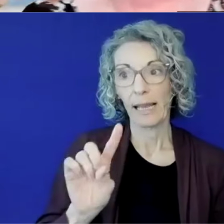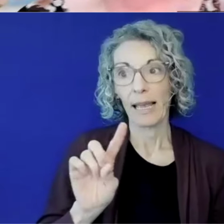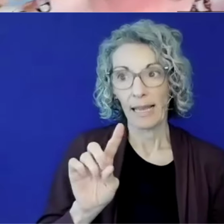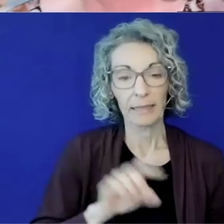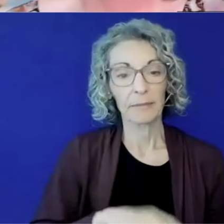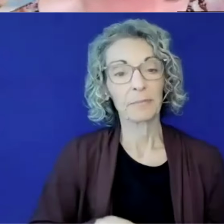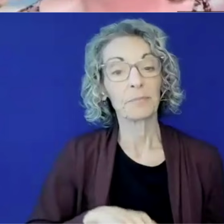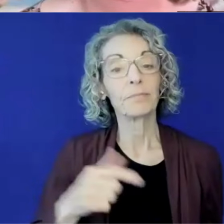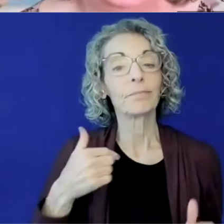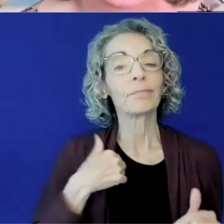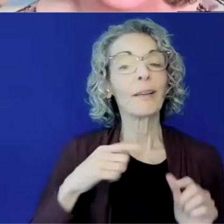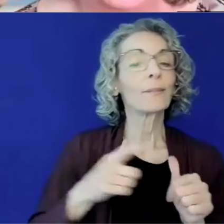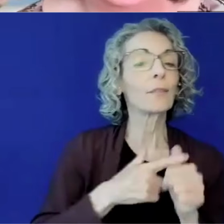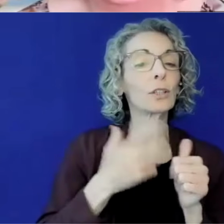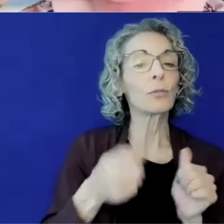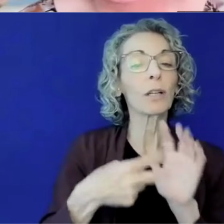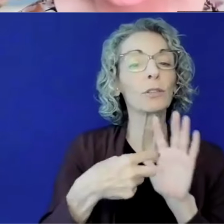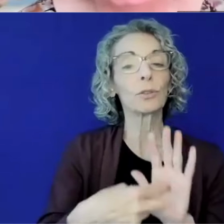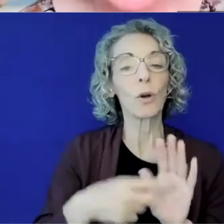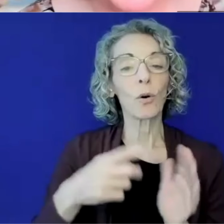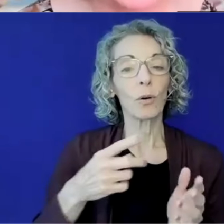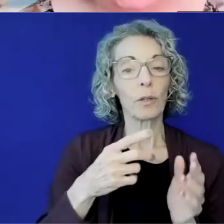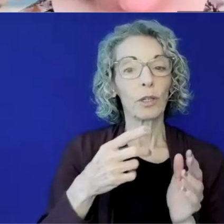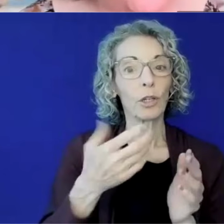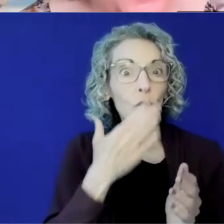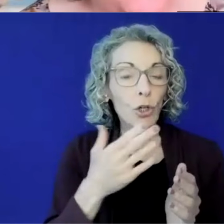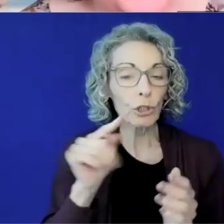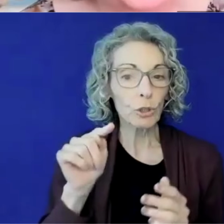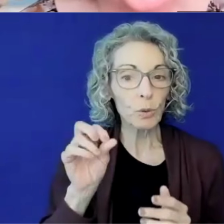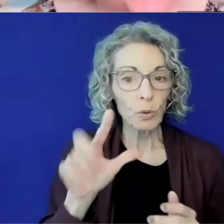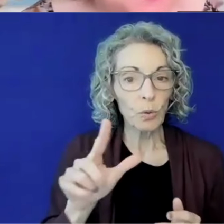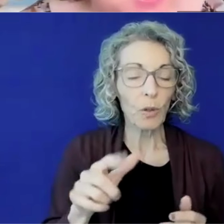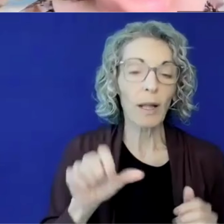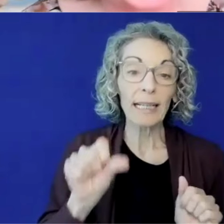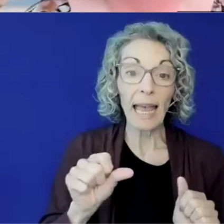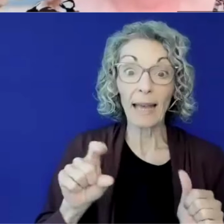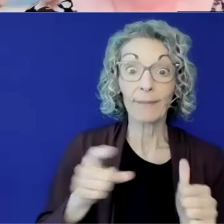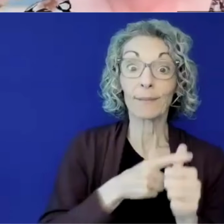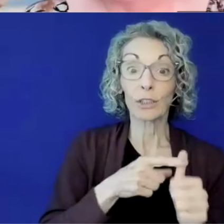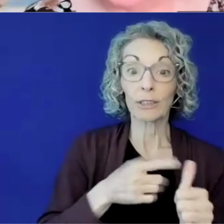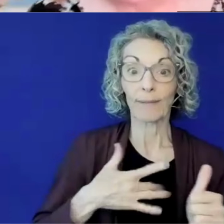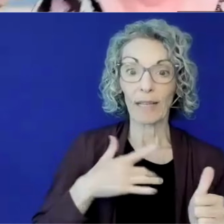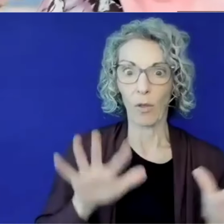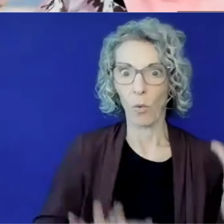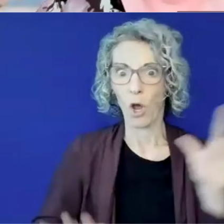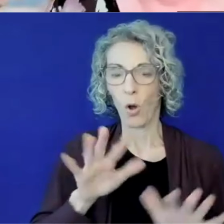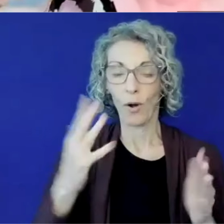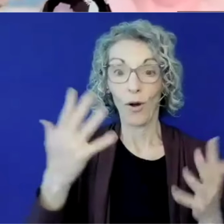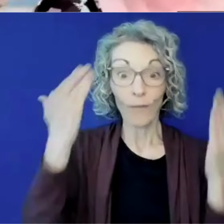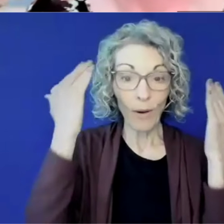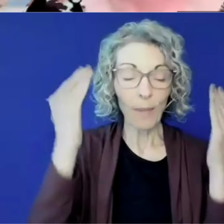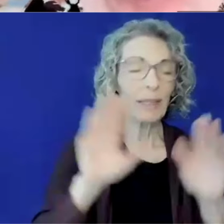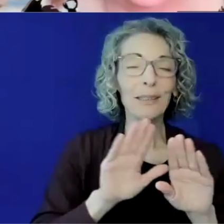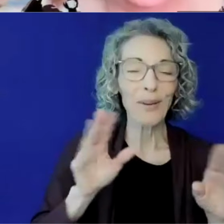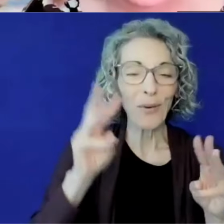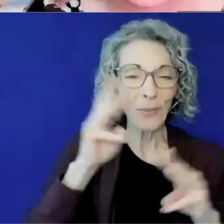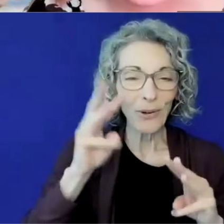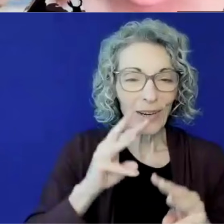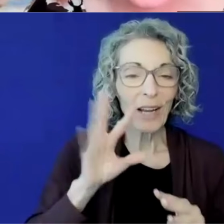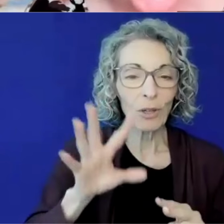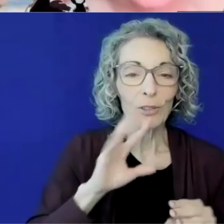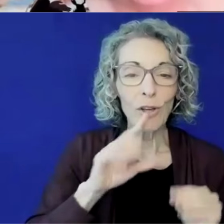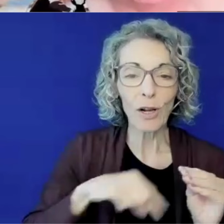So I'm going to start by showing you an essential tool, and it can be kind of overwhelming, but don't worry. We're going to talk about some of this in more detail.